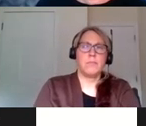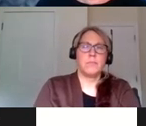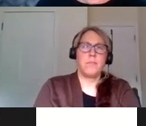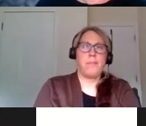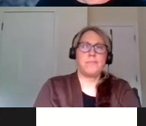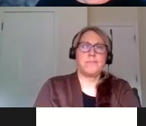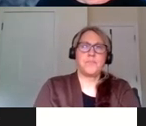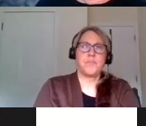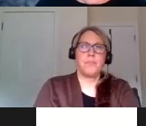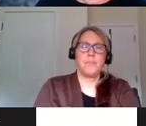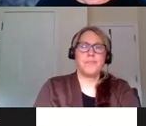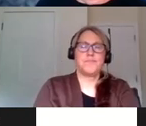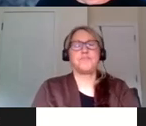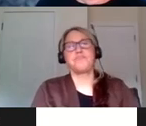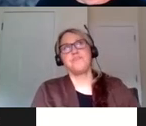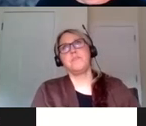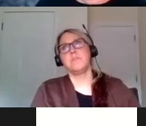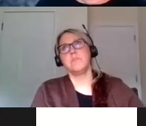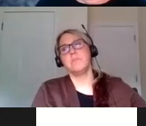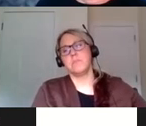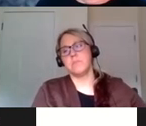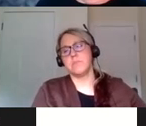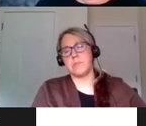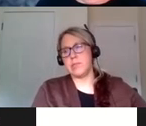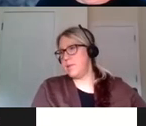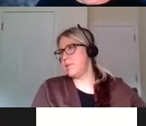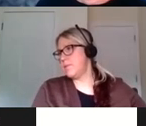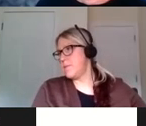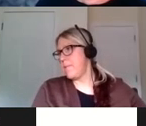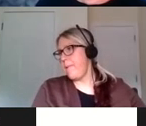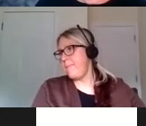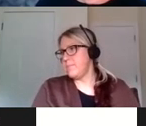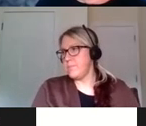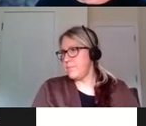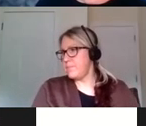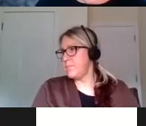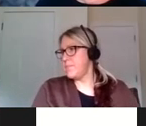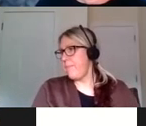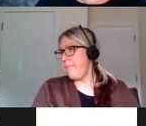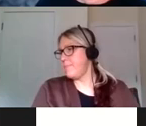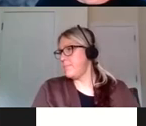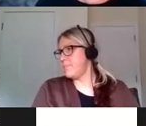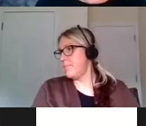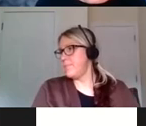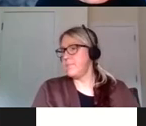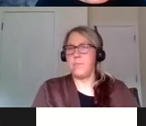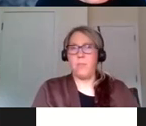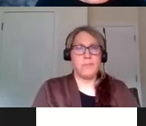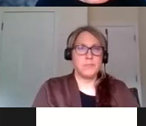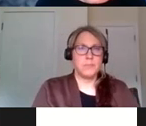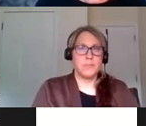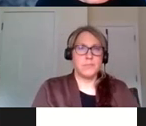experience in trying to use this document. If I go to one Adobe